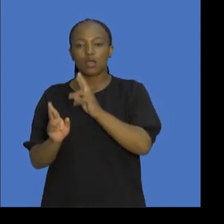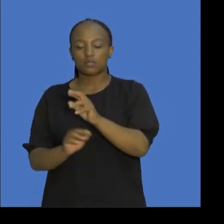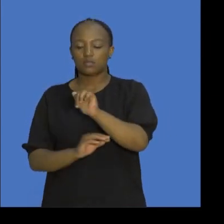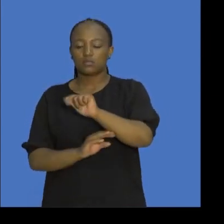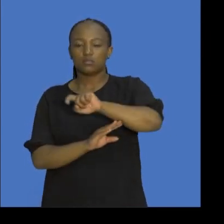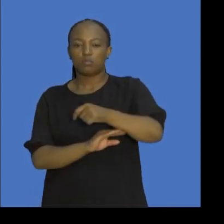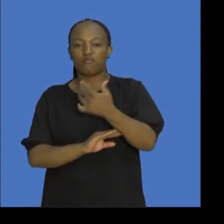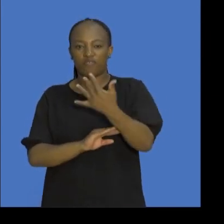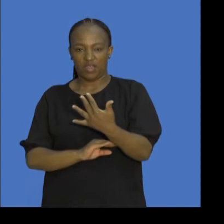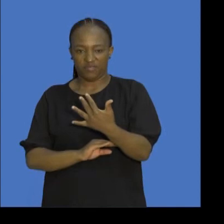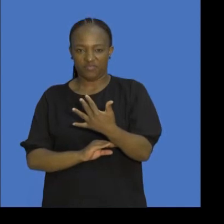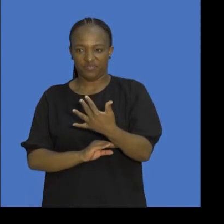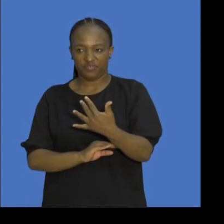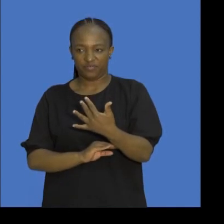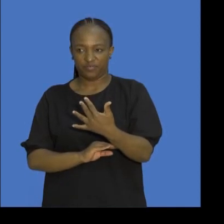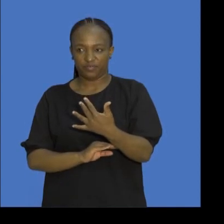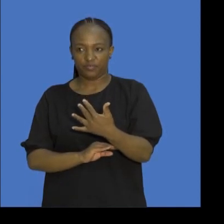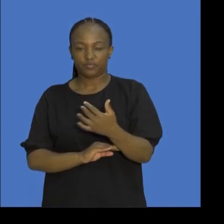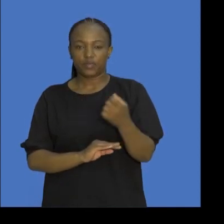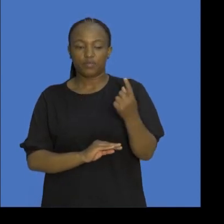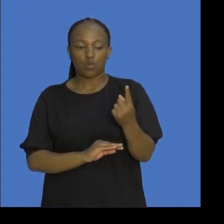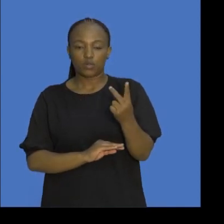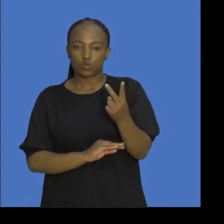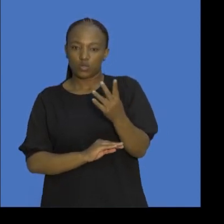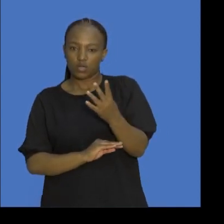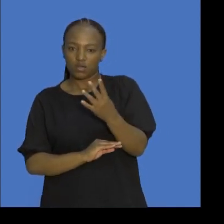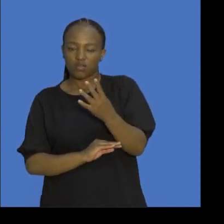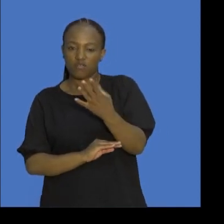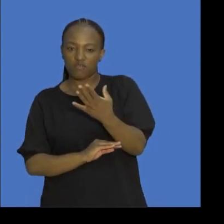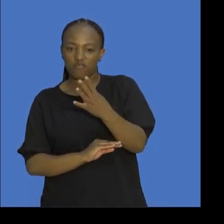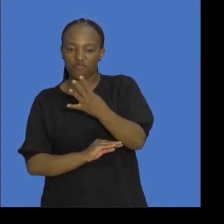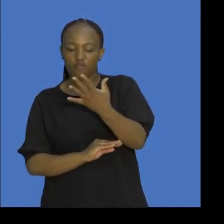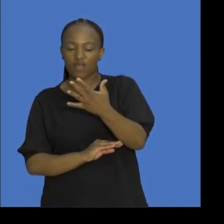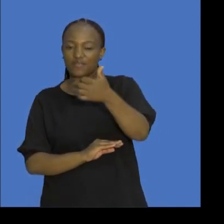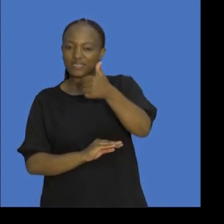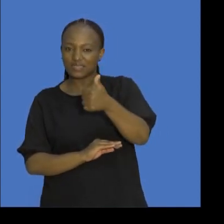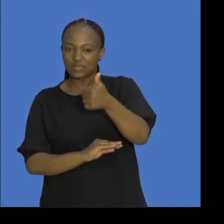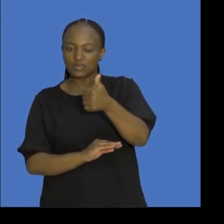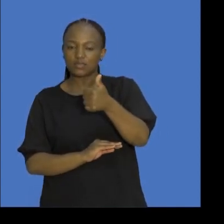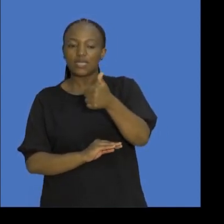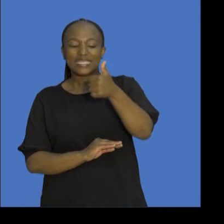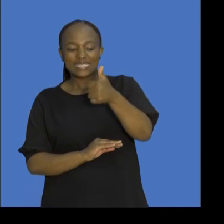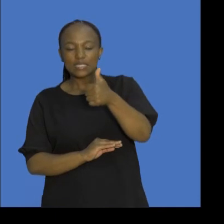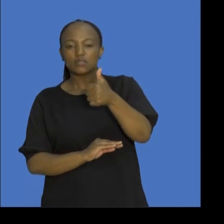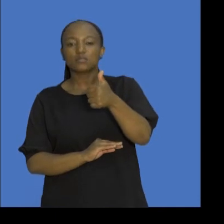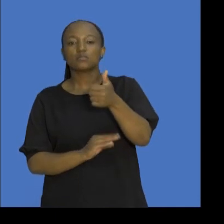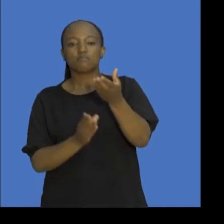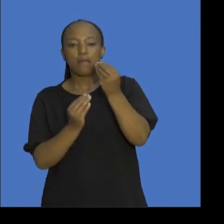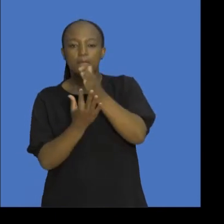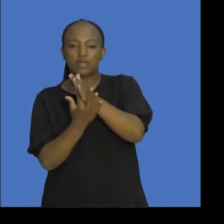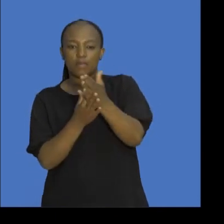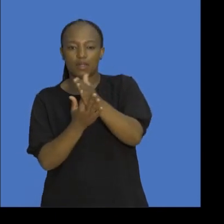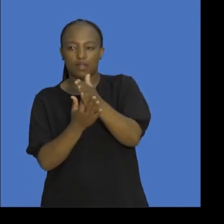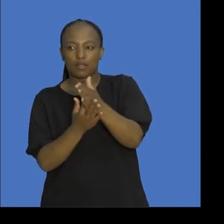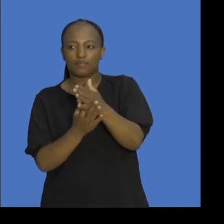is 6.5. Position 6.5 is the median. 1, 2, 3, 4, 5, 6. 6.5 is